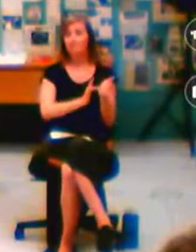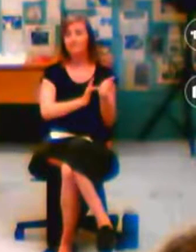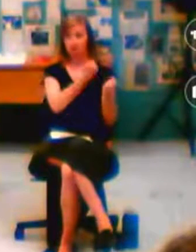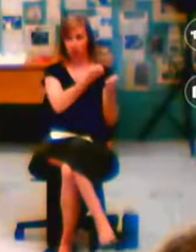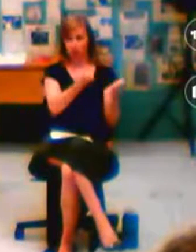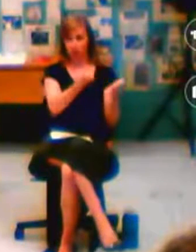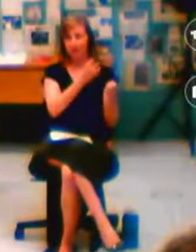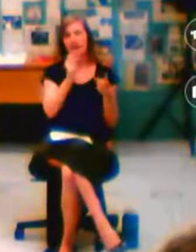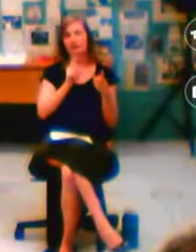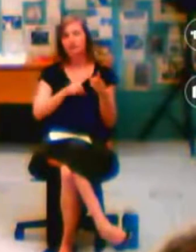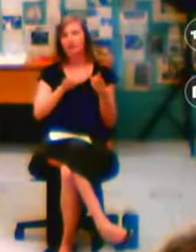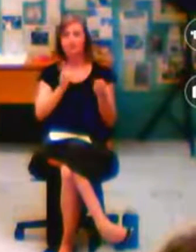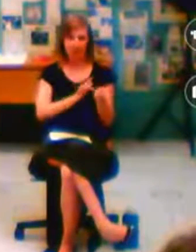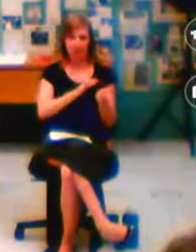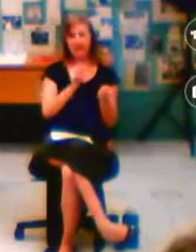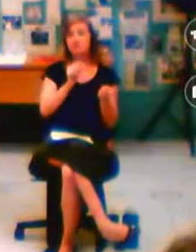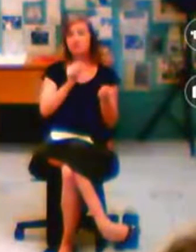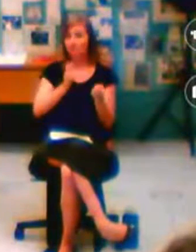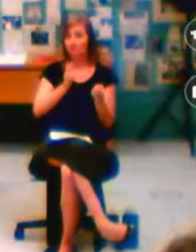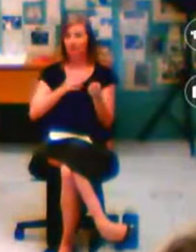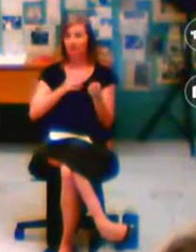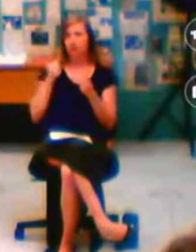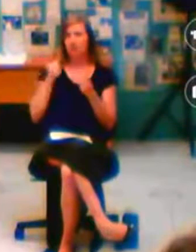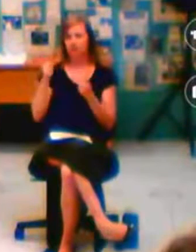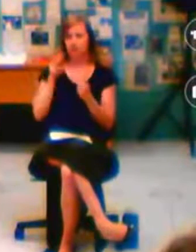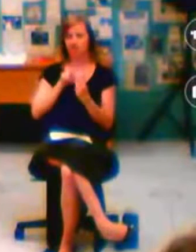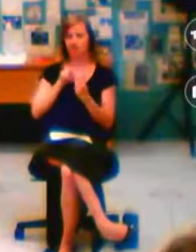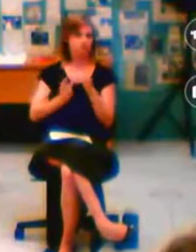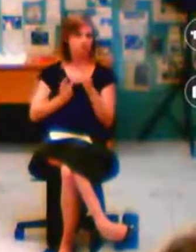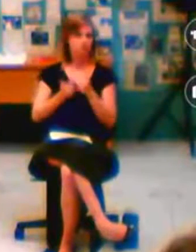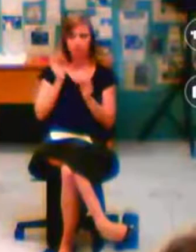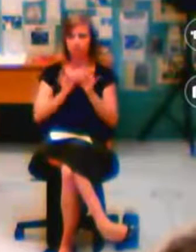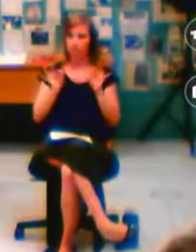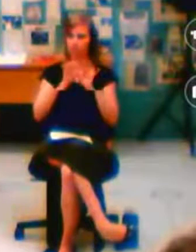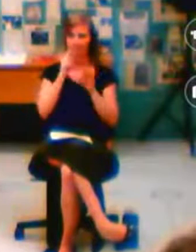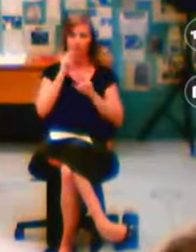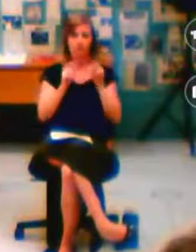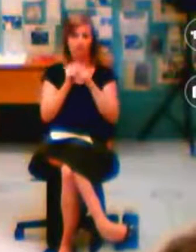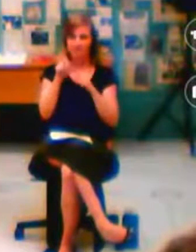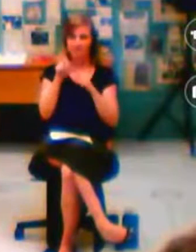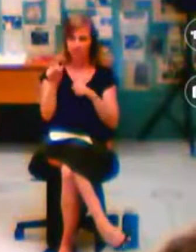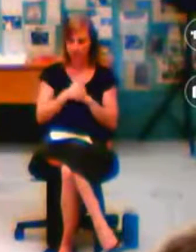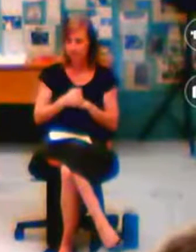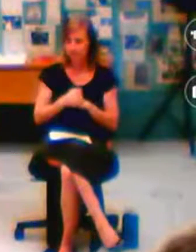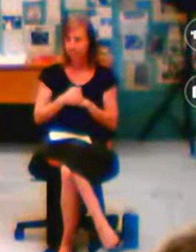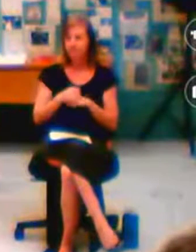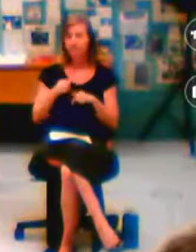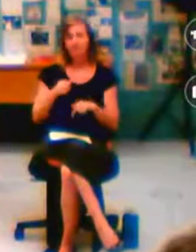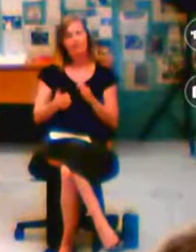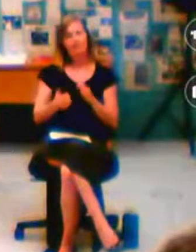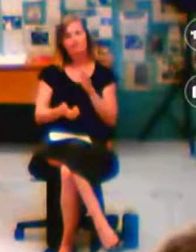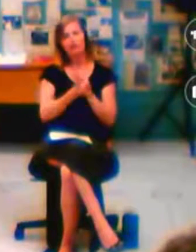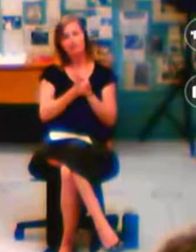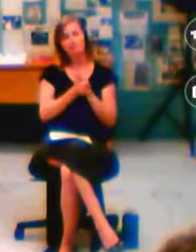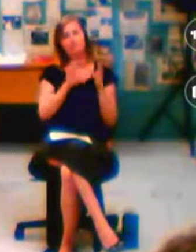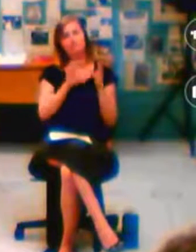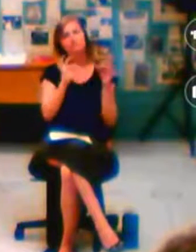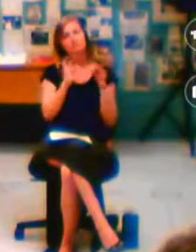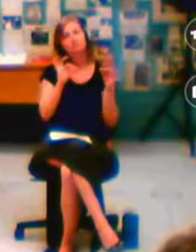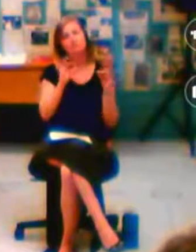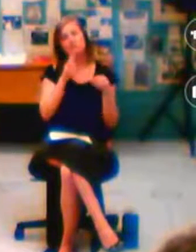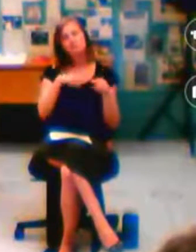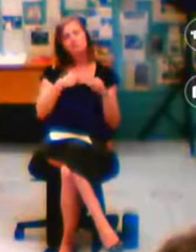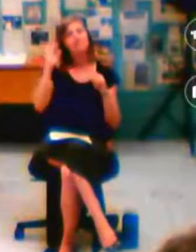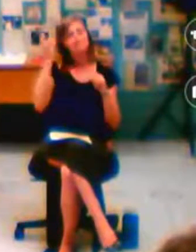that topic. So a couple service areas that are really specific to people with disabilities are durable medical equipment